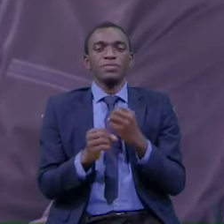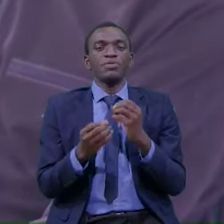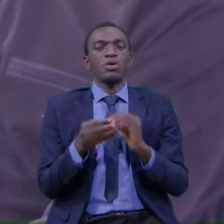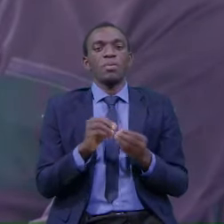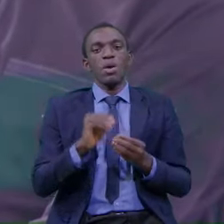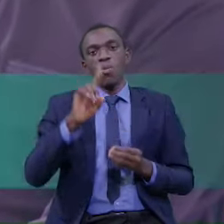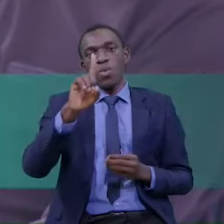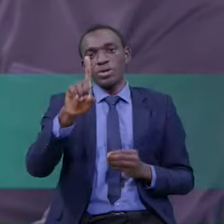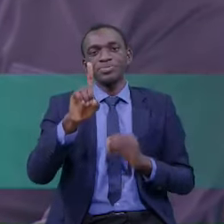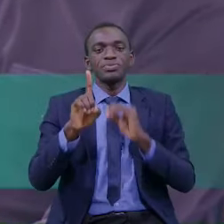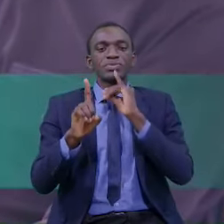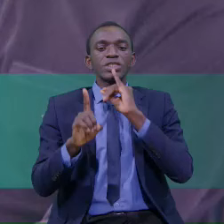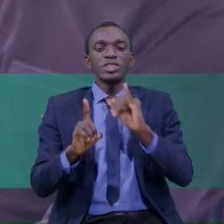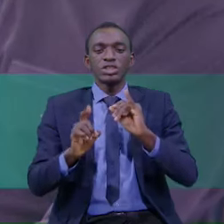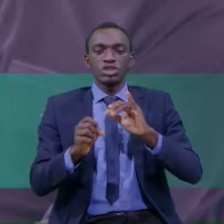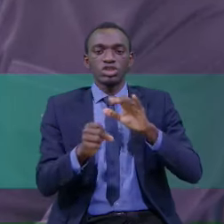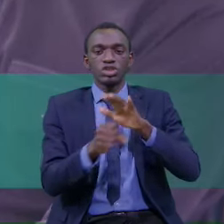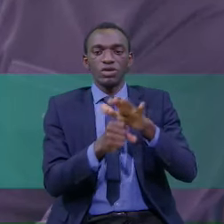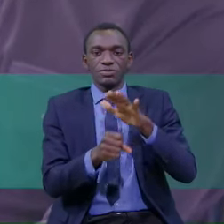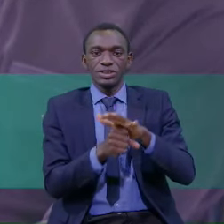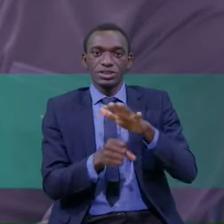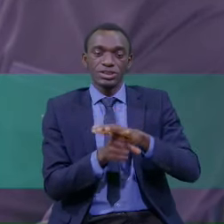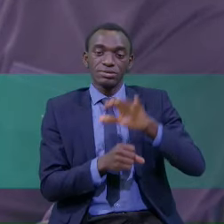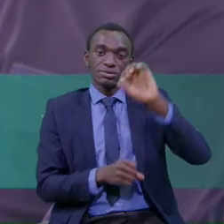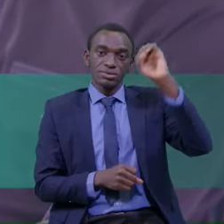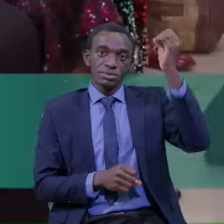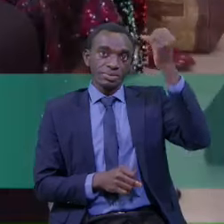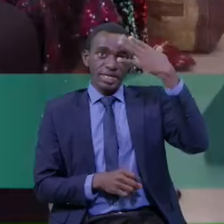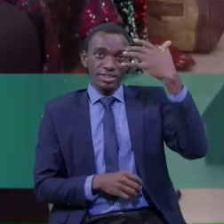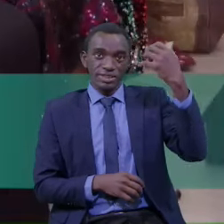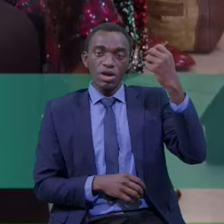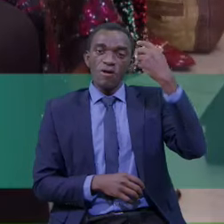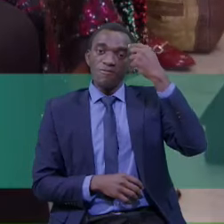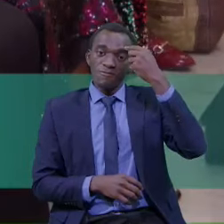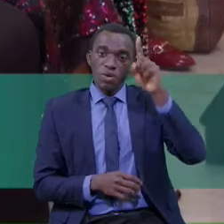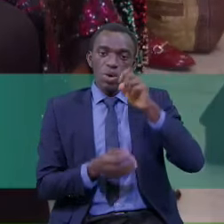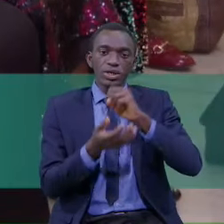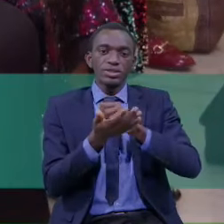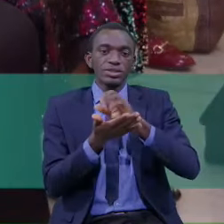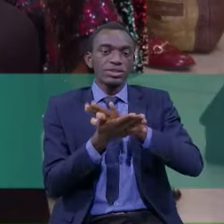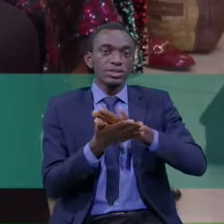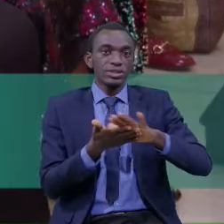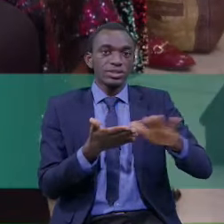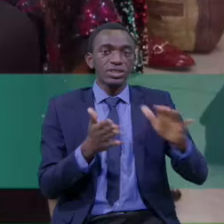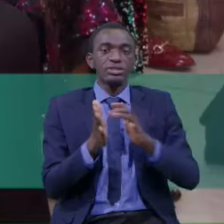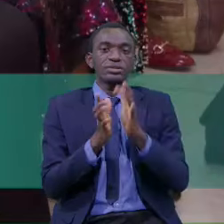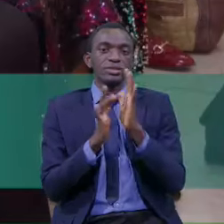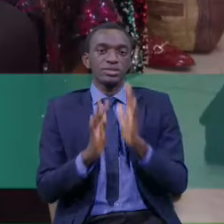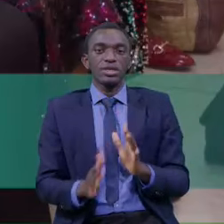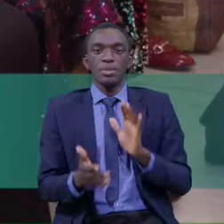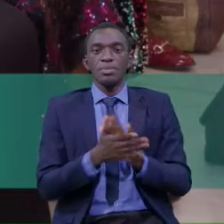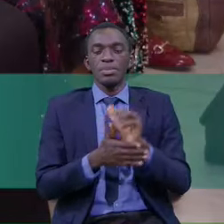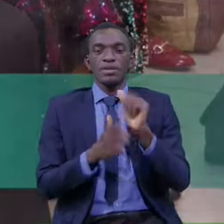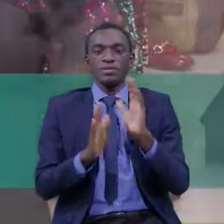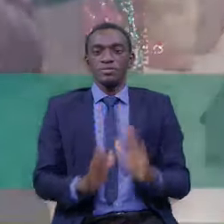about sufficient grace for saints. The saints are believers. The word saint in the